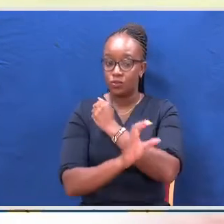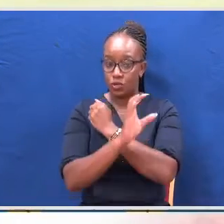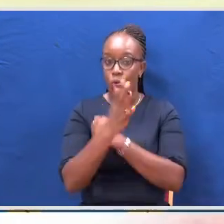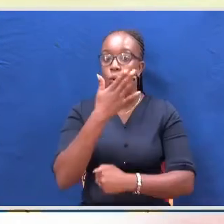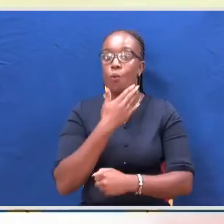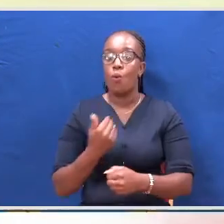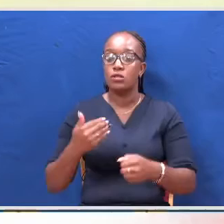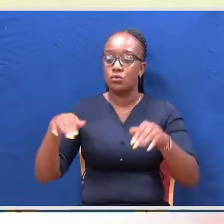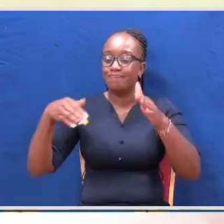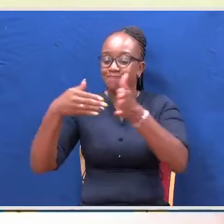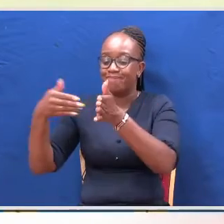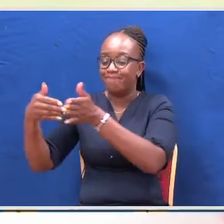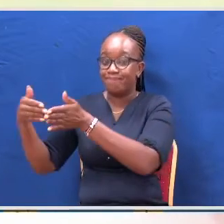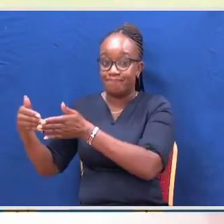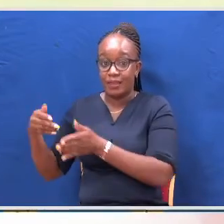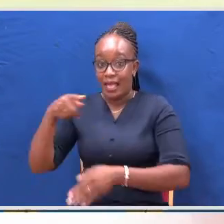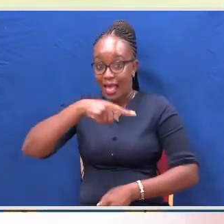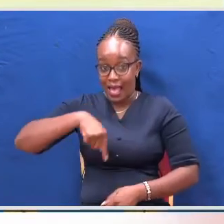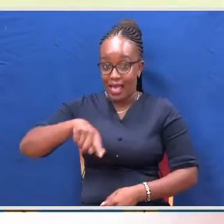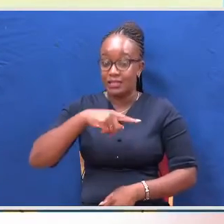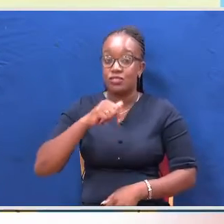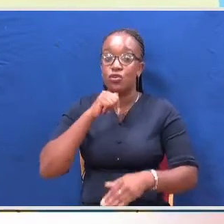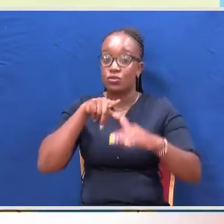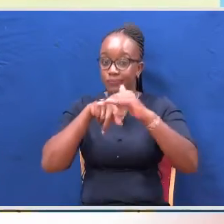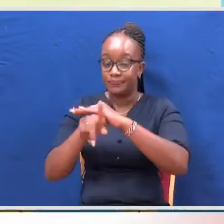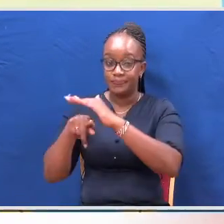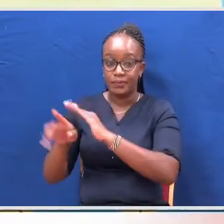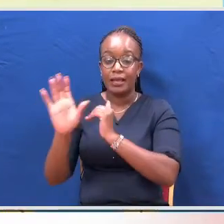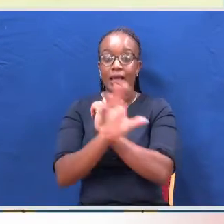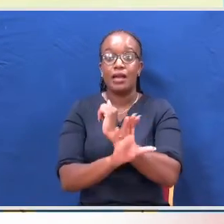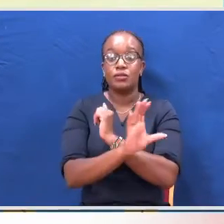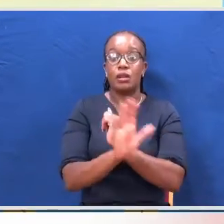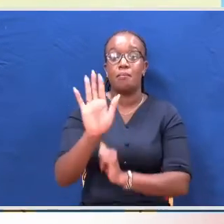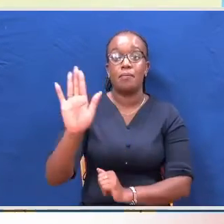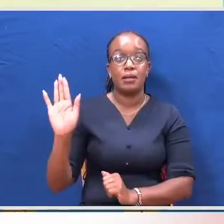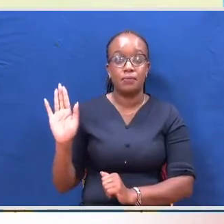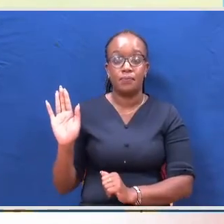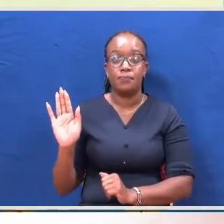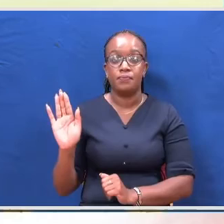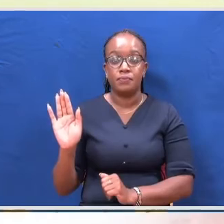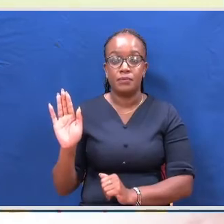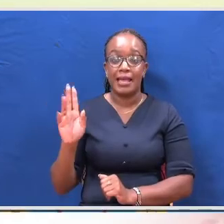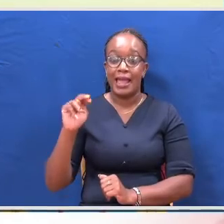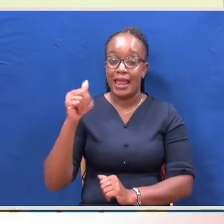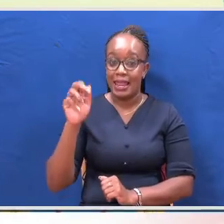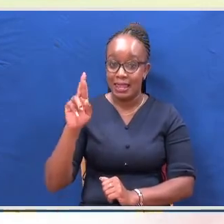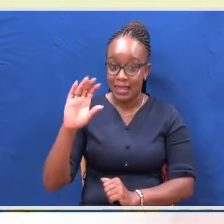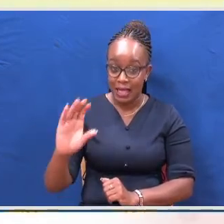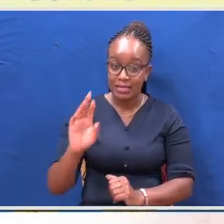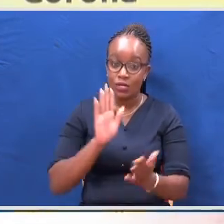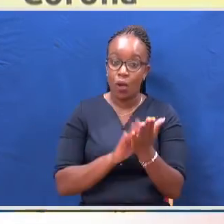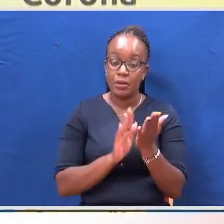put us on the red list. NAC recommends that the Ministry of